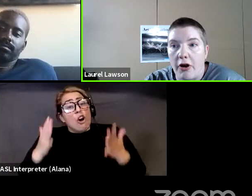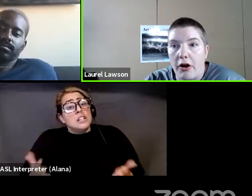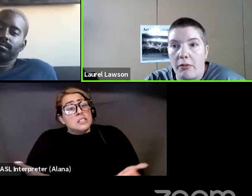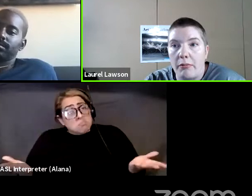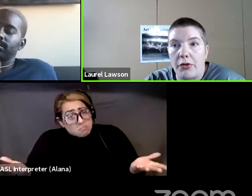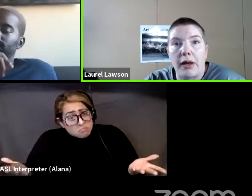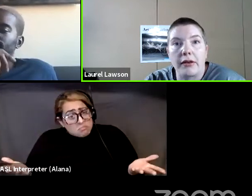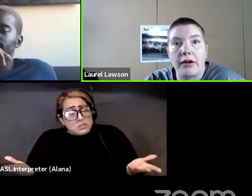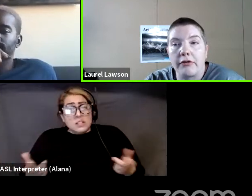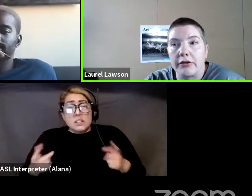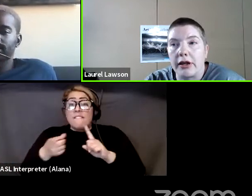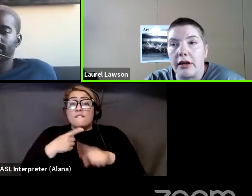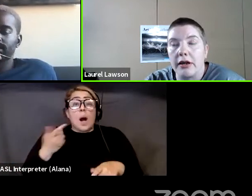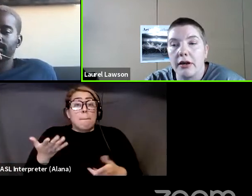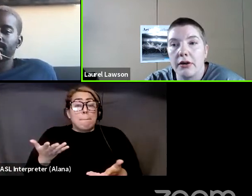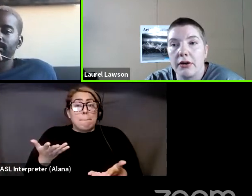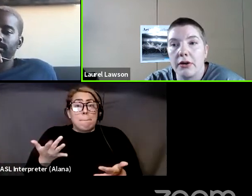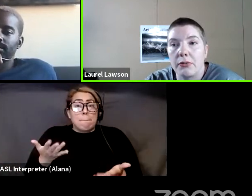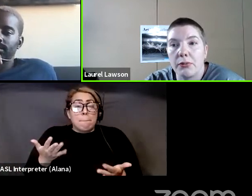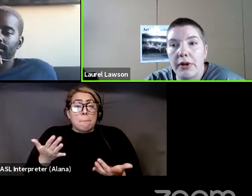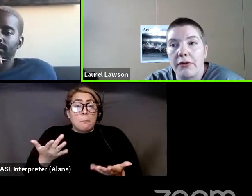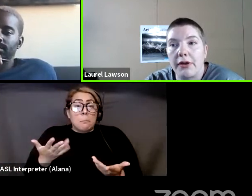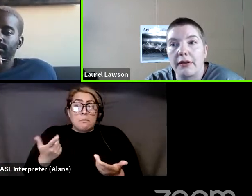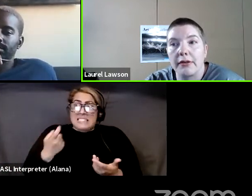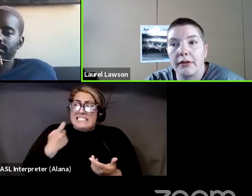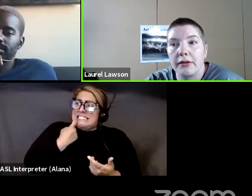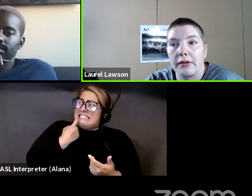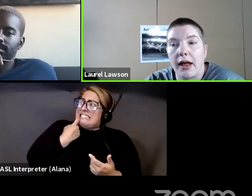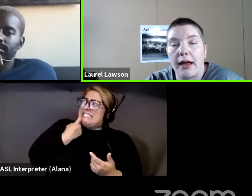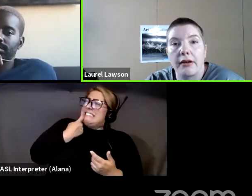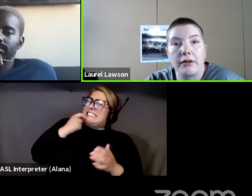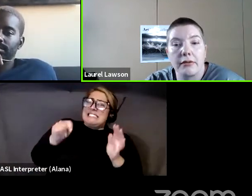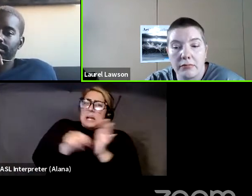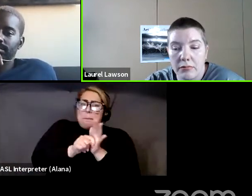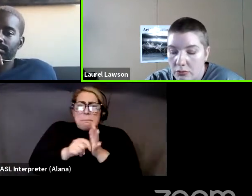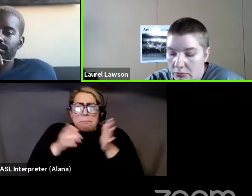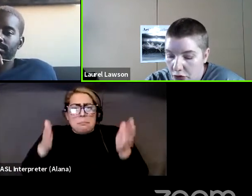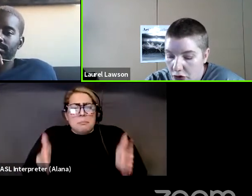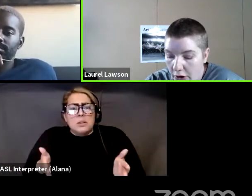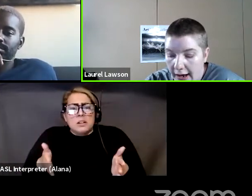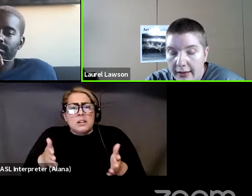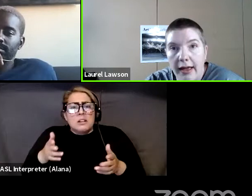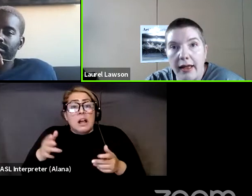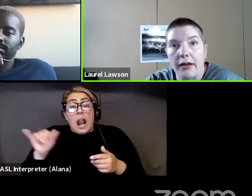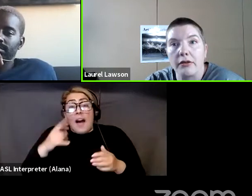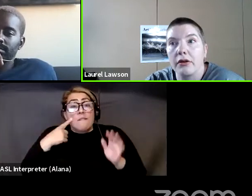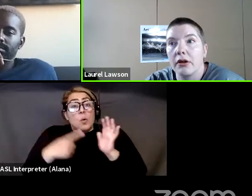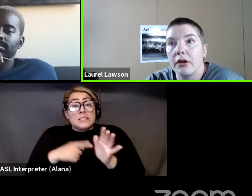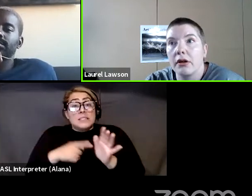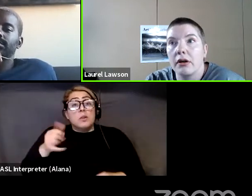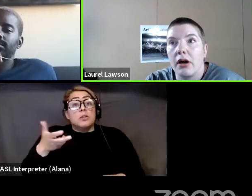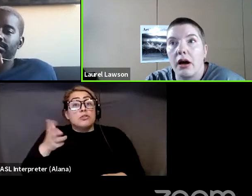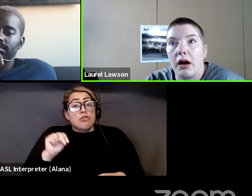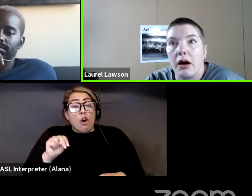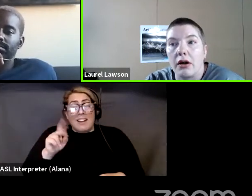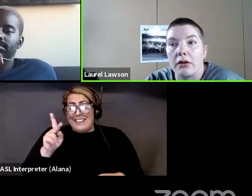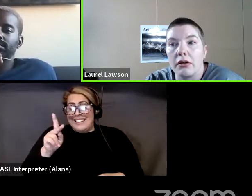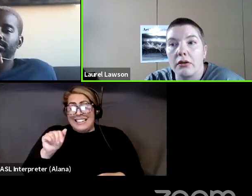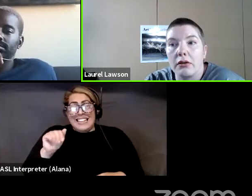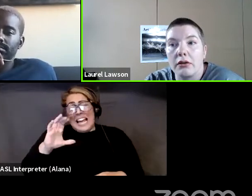from the relatively recent, like John Callahan